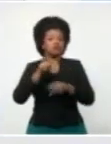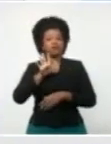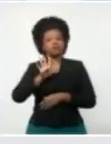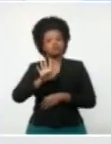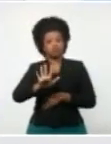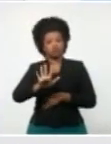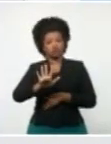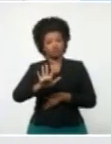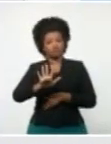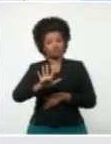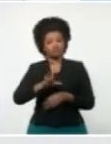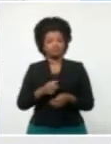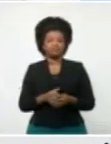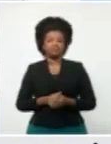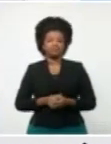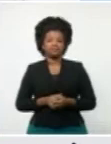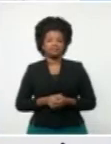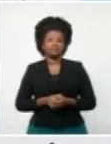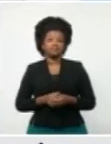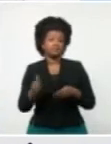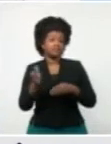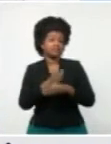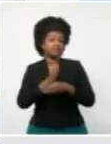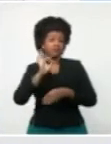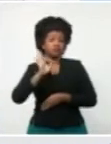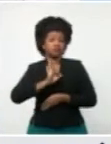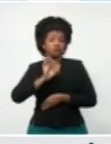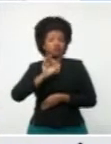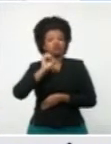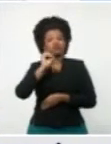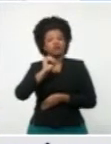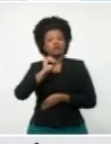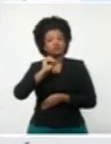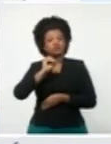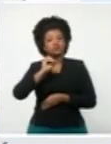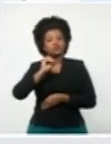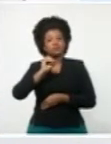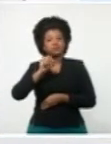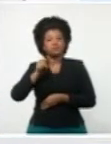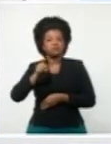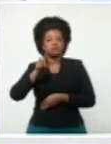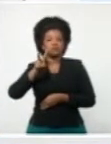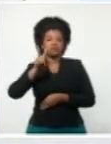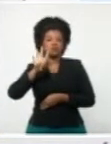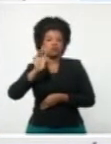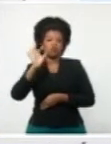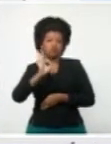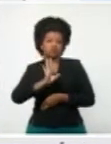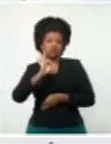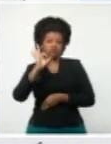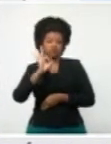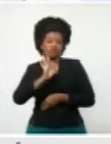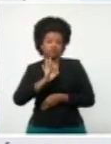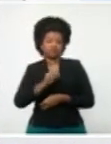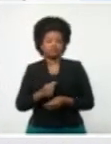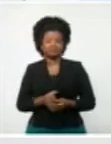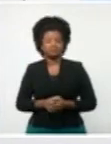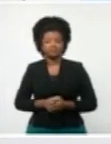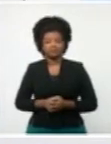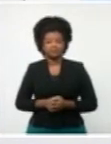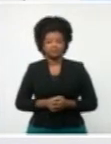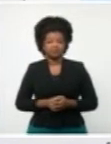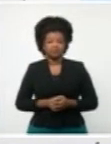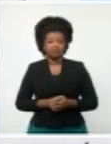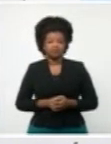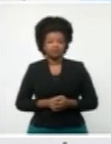2,067 samples, 5 tested positive for COVID 19 for 0.24% of the samples